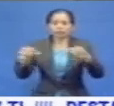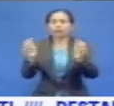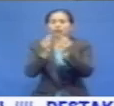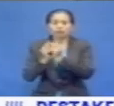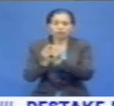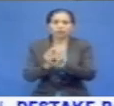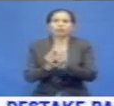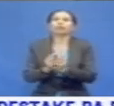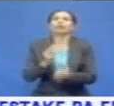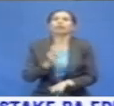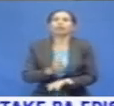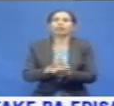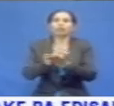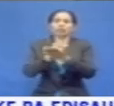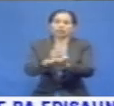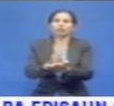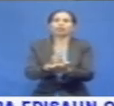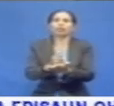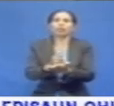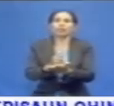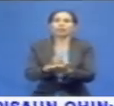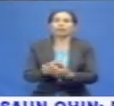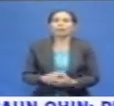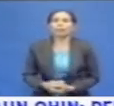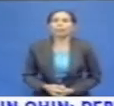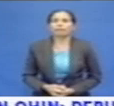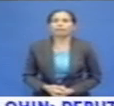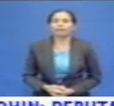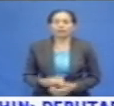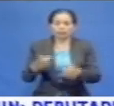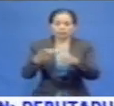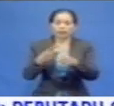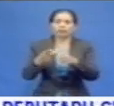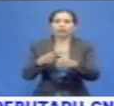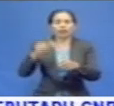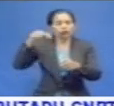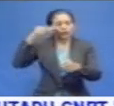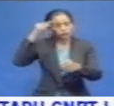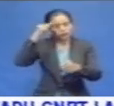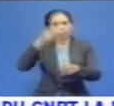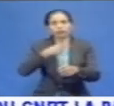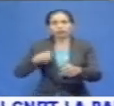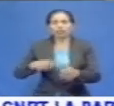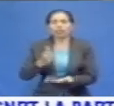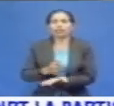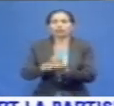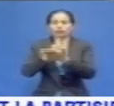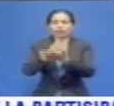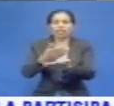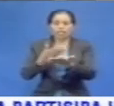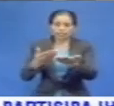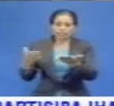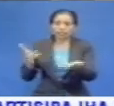in health and also in social recovery. E a fase da Hulu, Governo Xina apoiou na equipamento médico e a